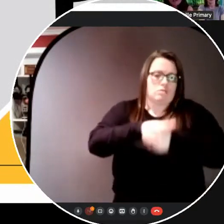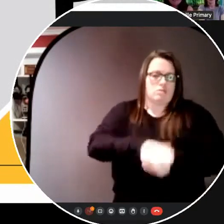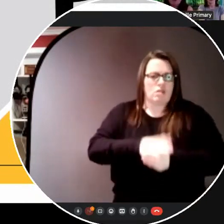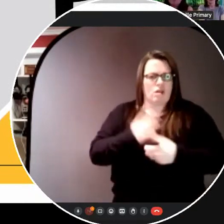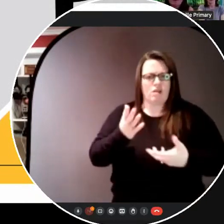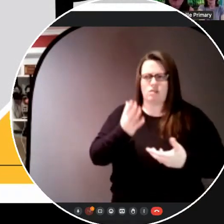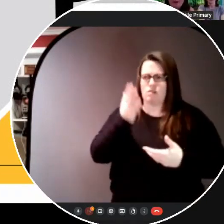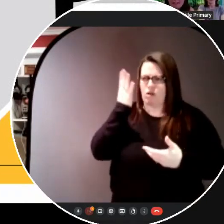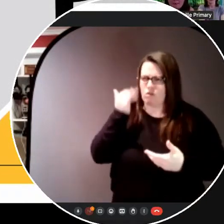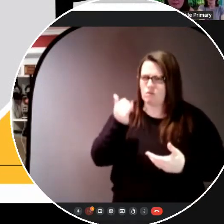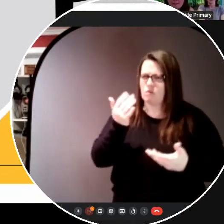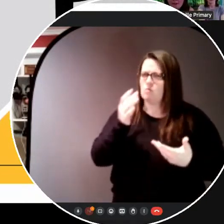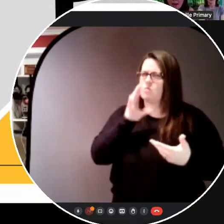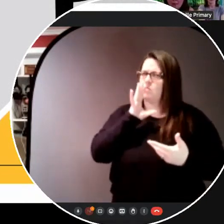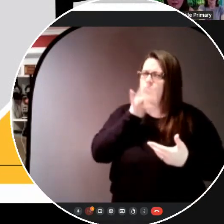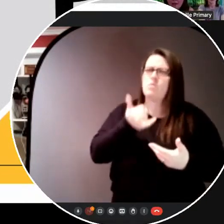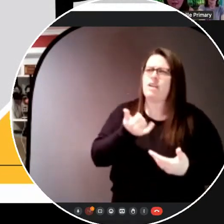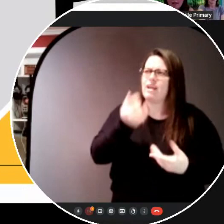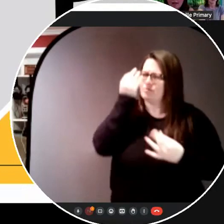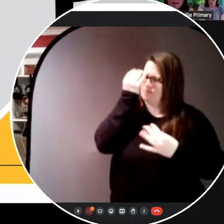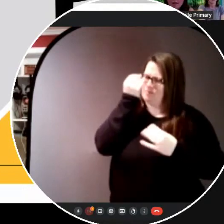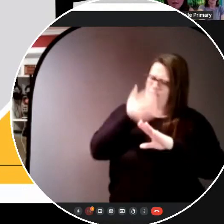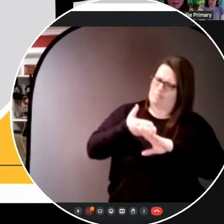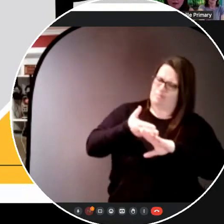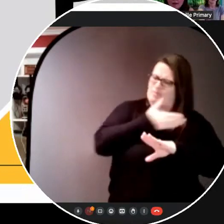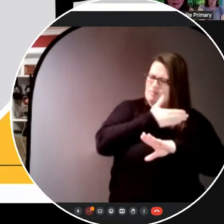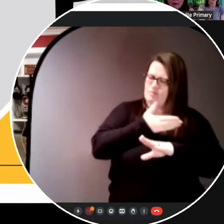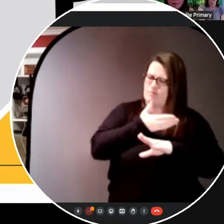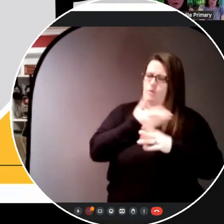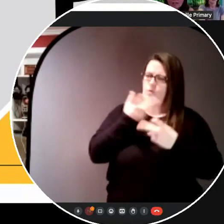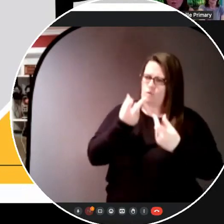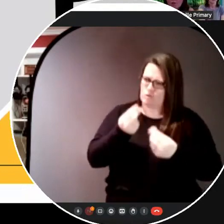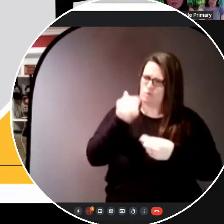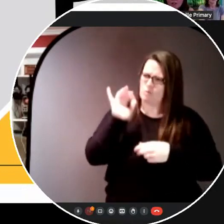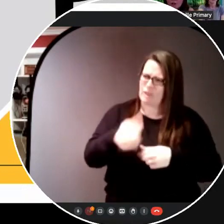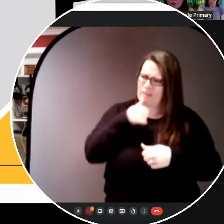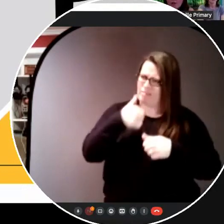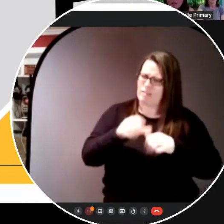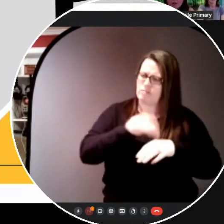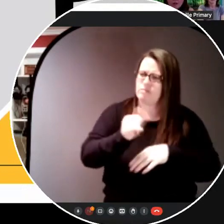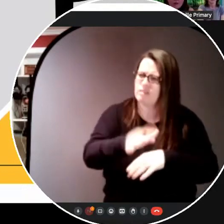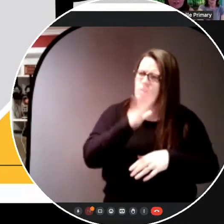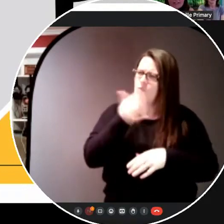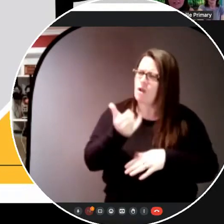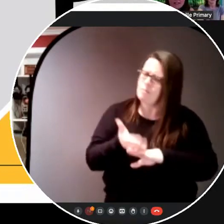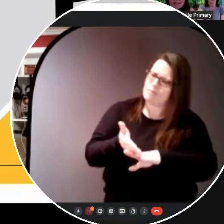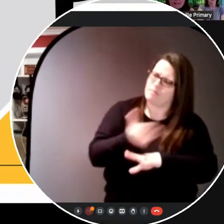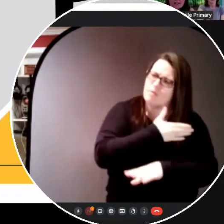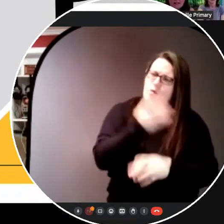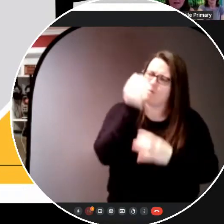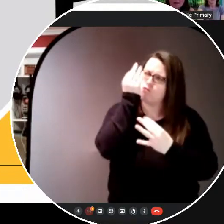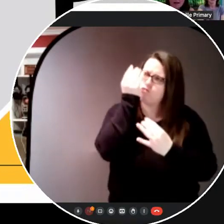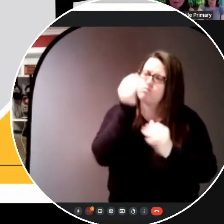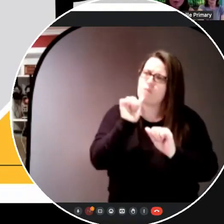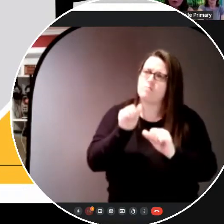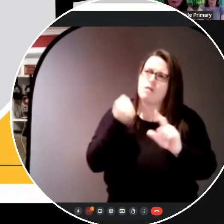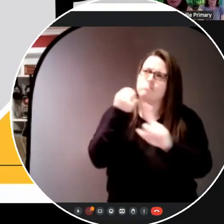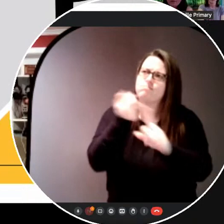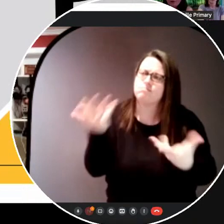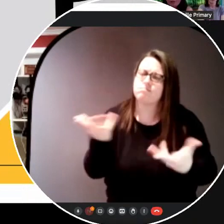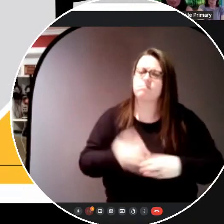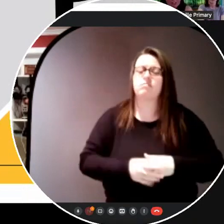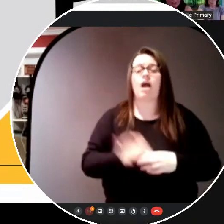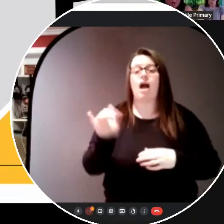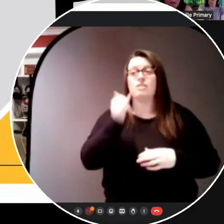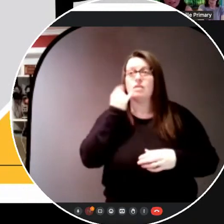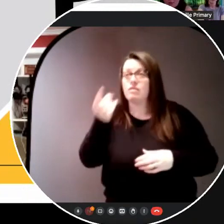all of these domino effect type things that are happening? We also wonder, you know, if you're rescinding the programming